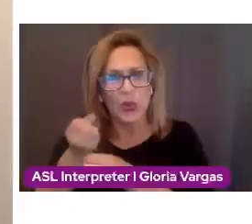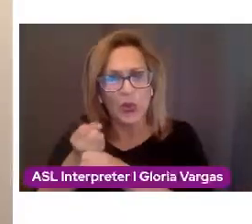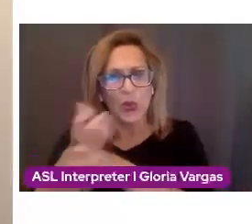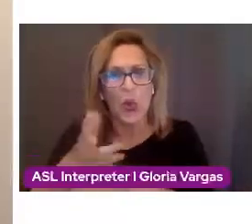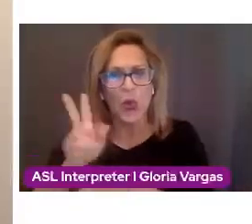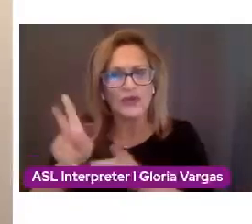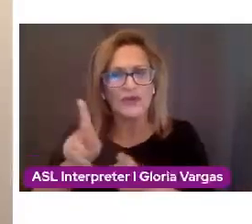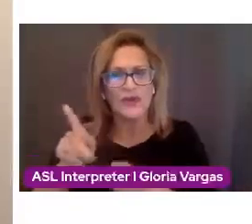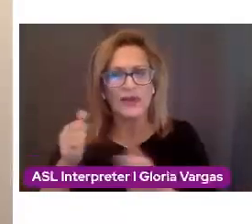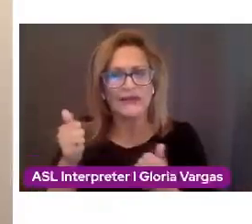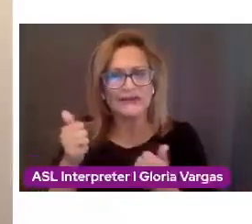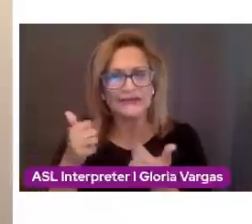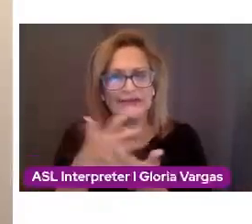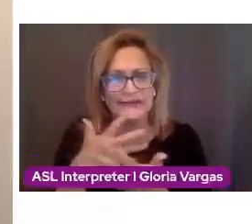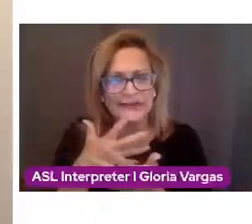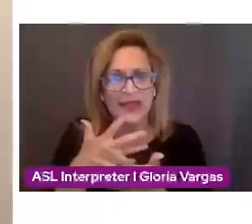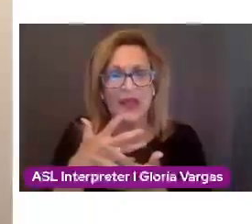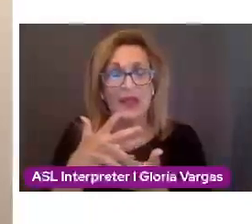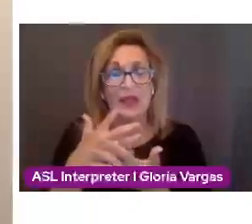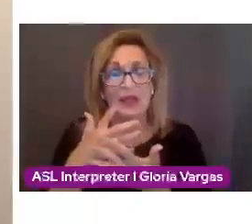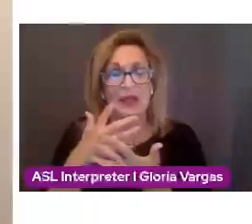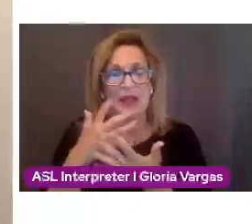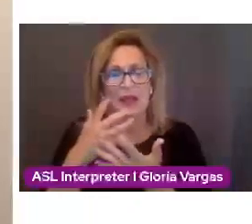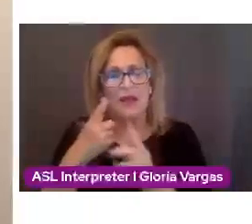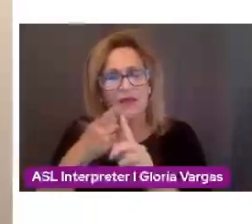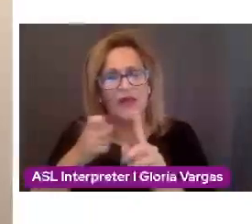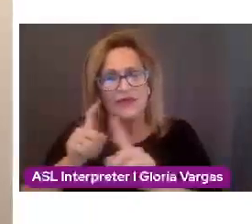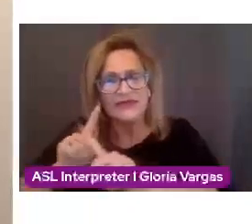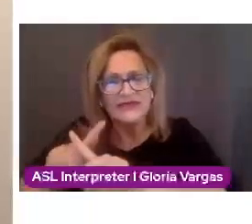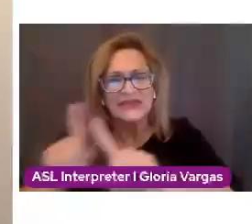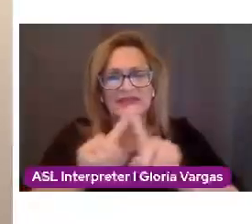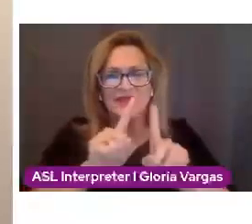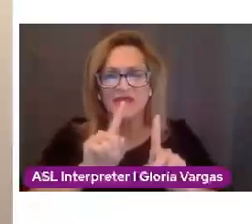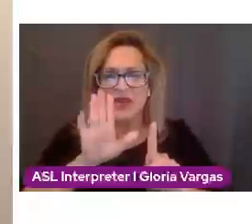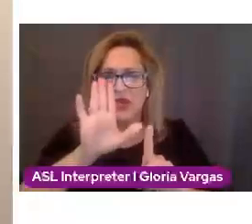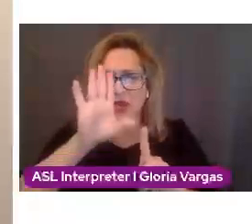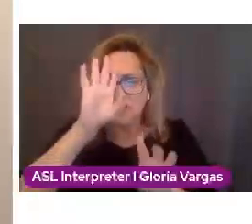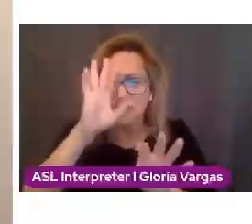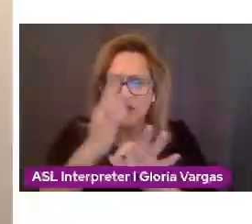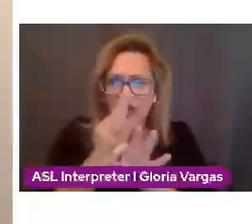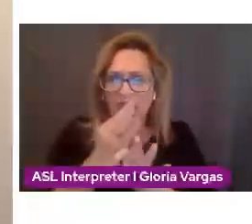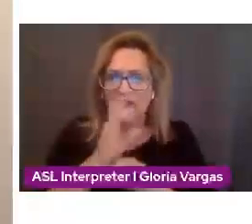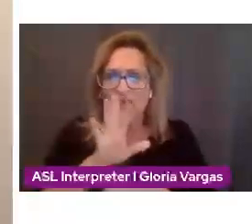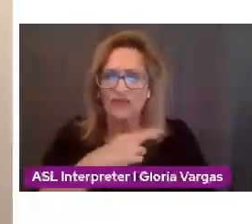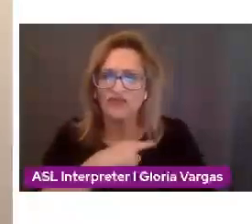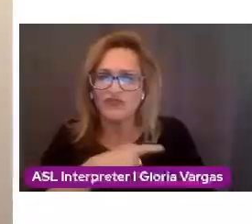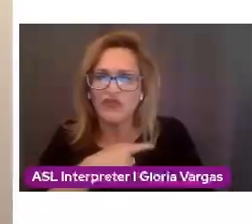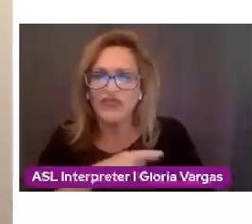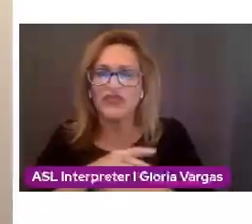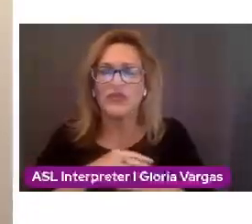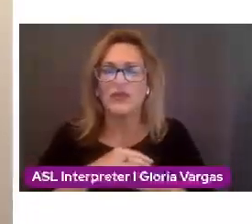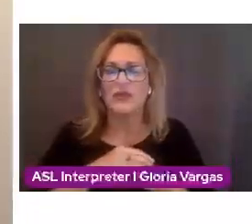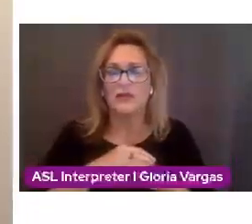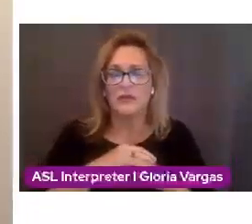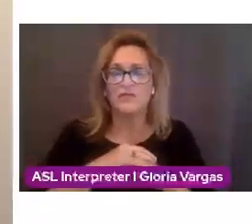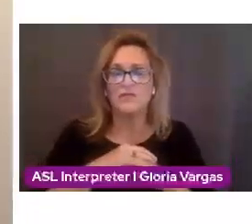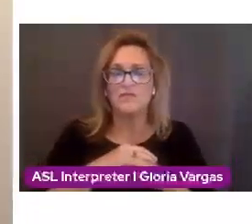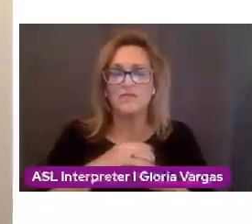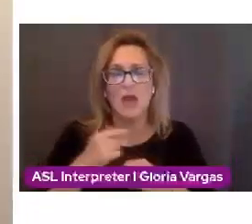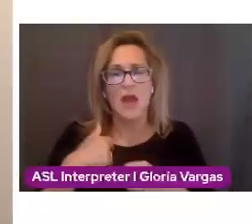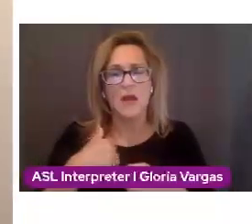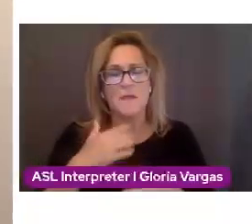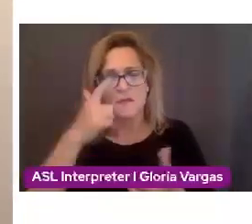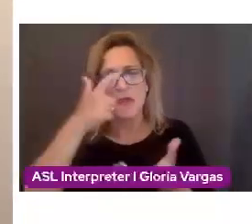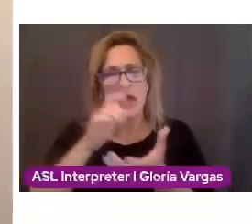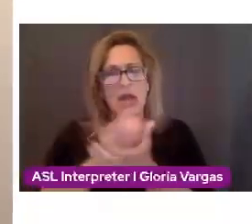of faiths, of all kinds of faiths. And so, not to mention, I believe, a core violation